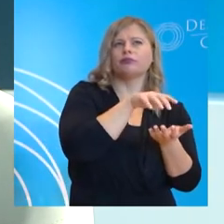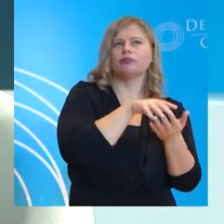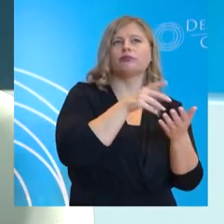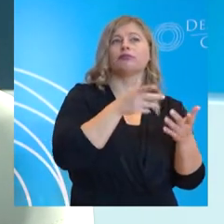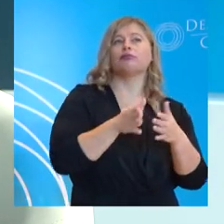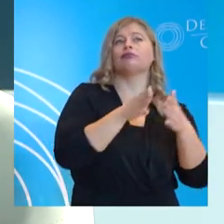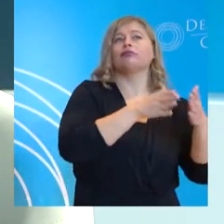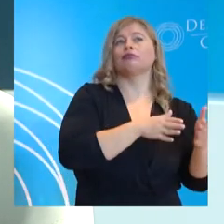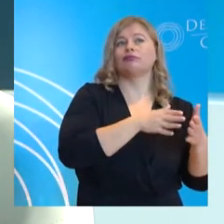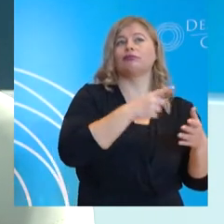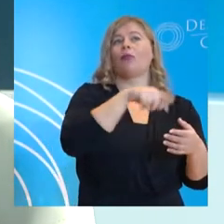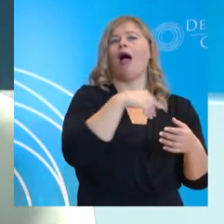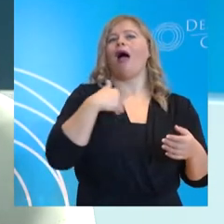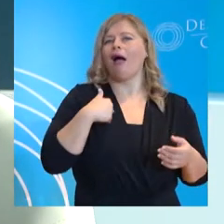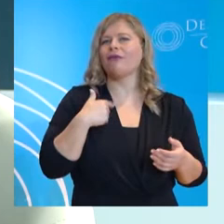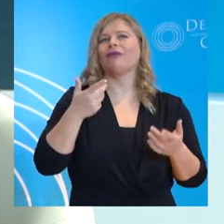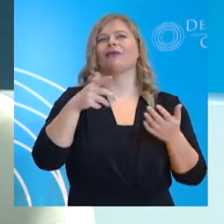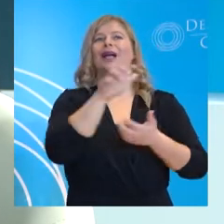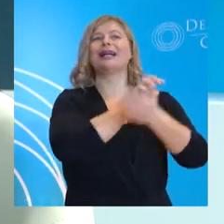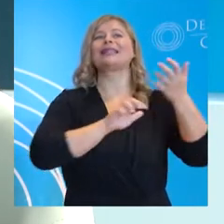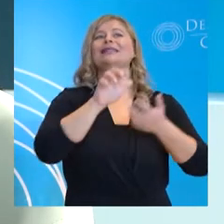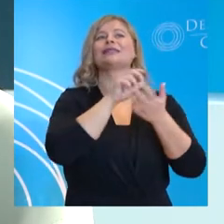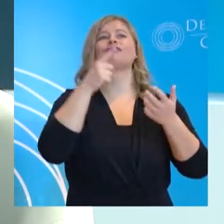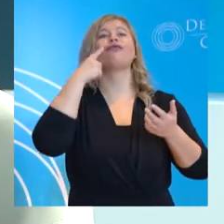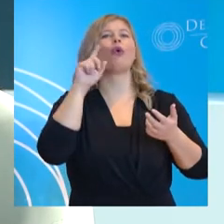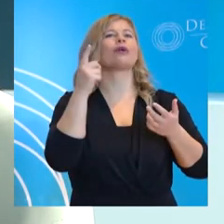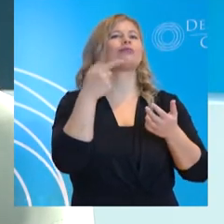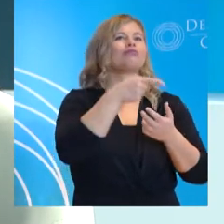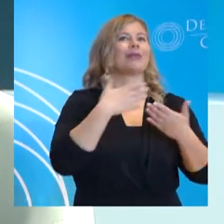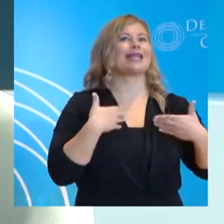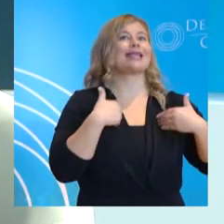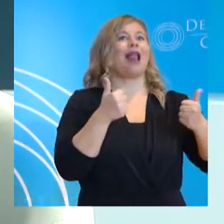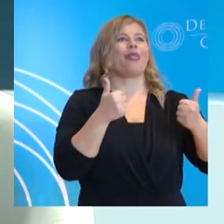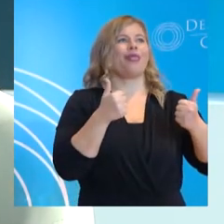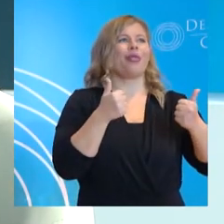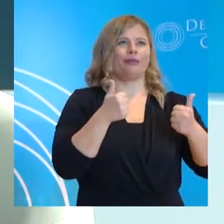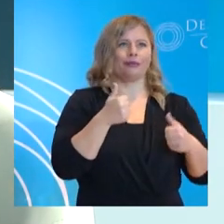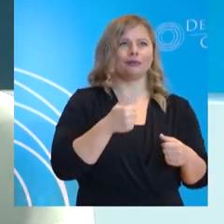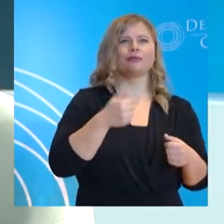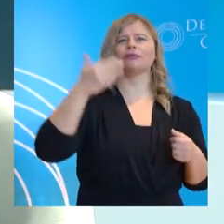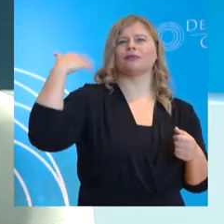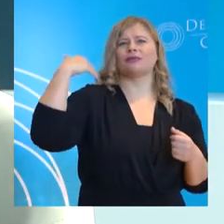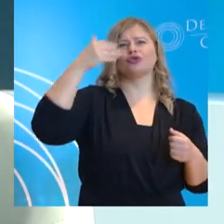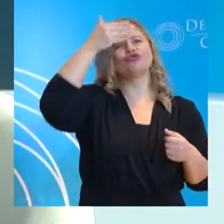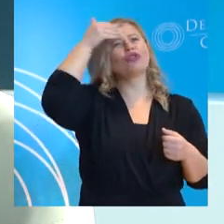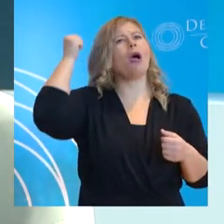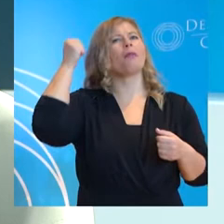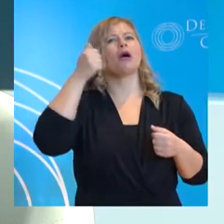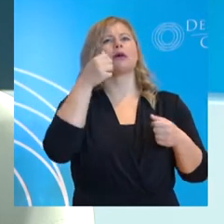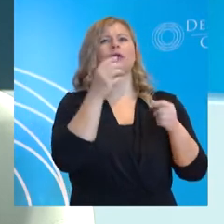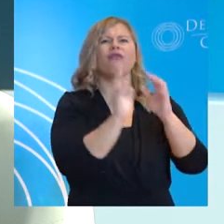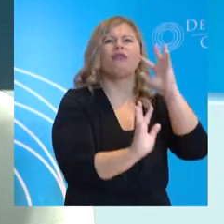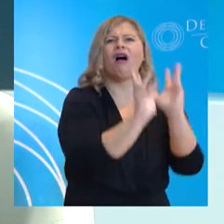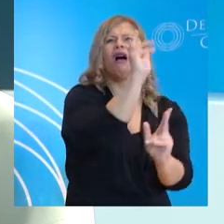crisis, given the environmental crisis, the big fires this summer. What do you say to people who say, well, you